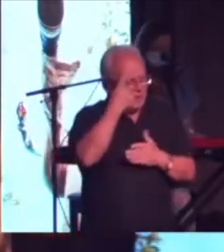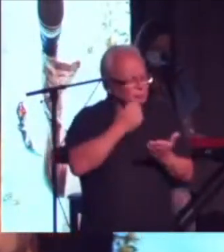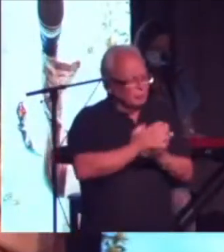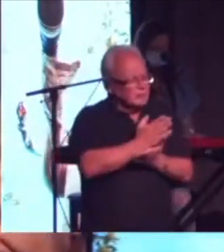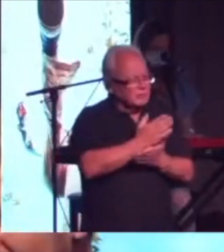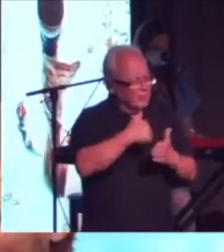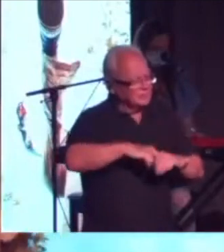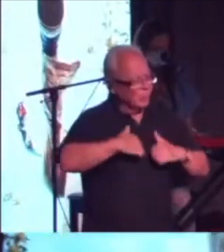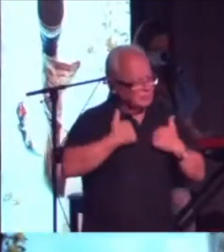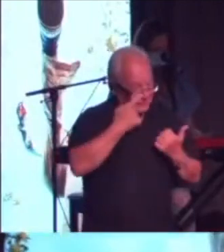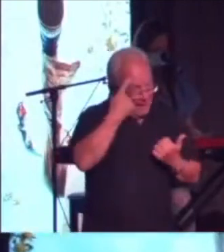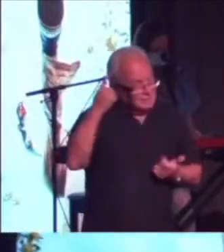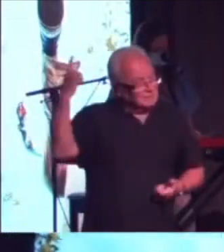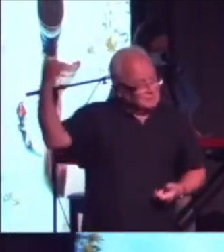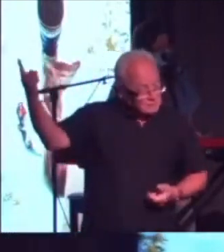this morning.